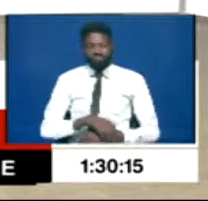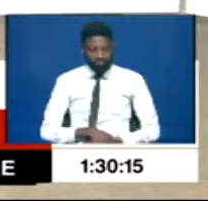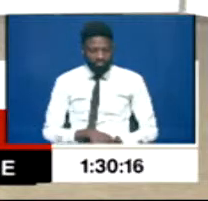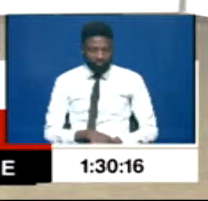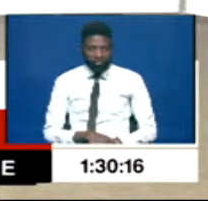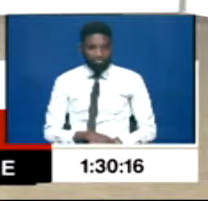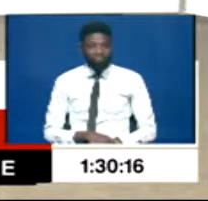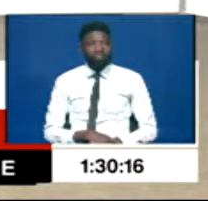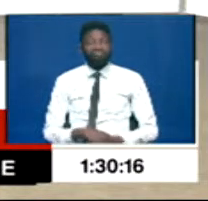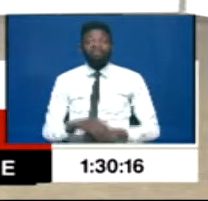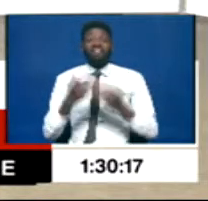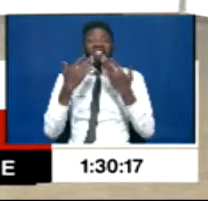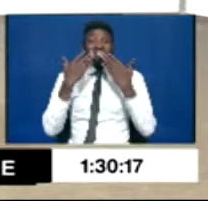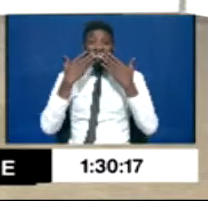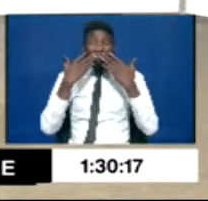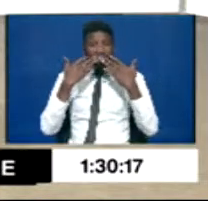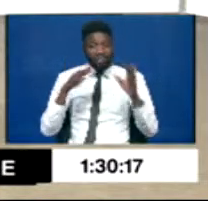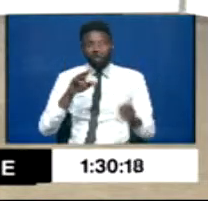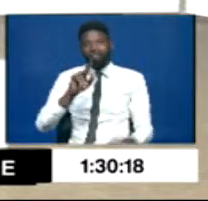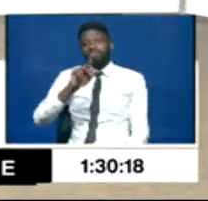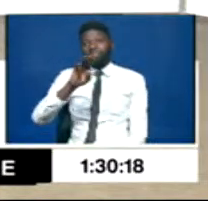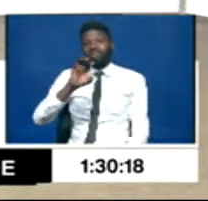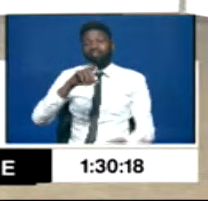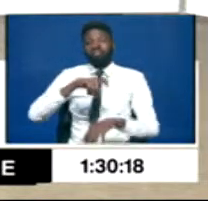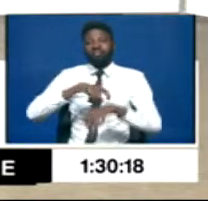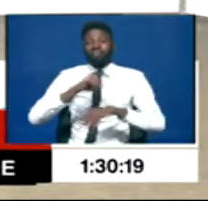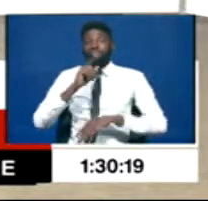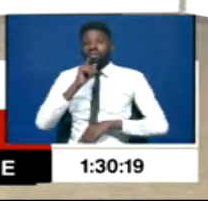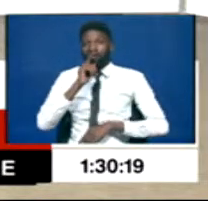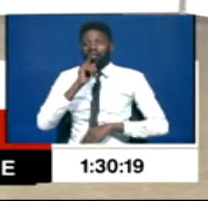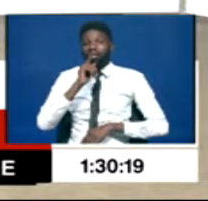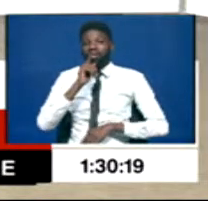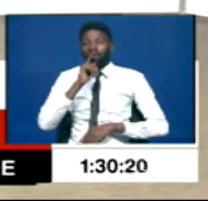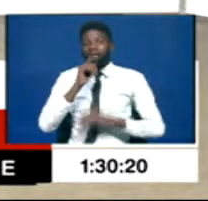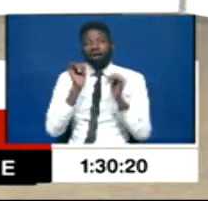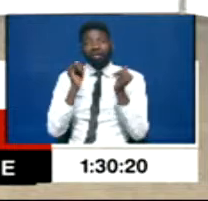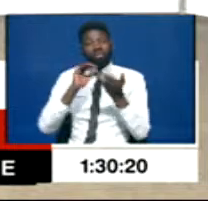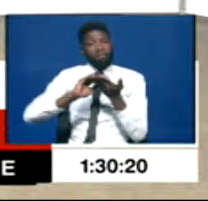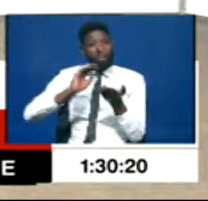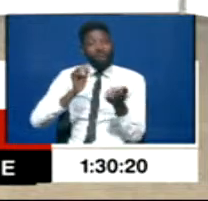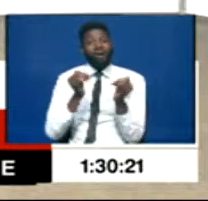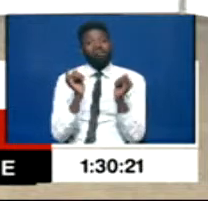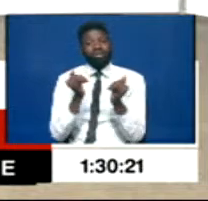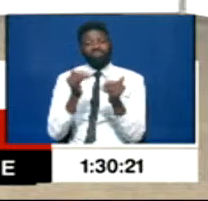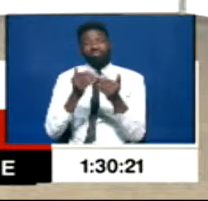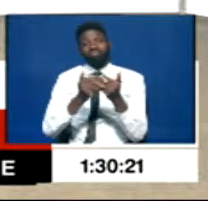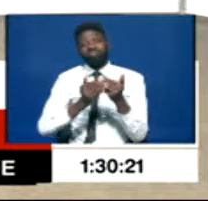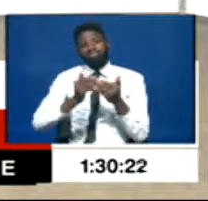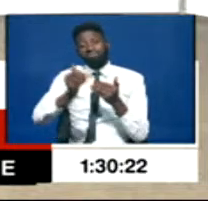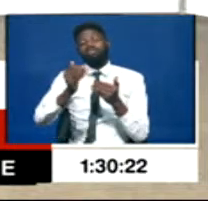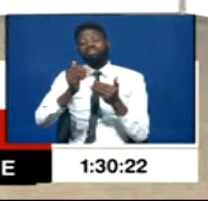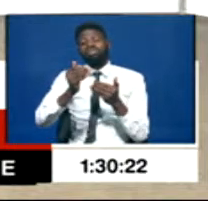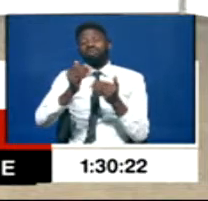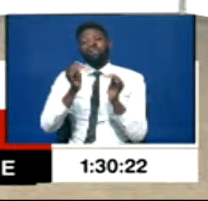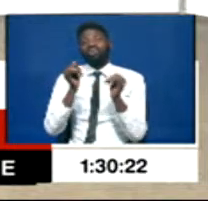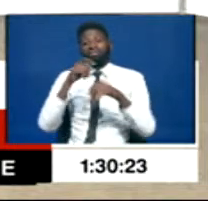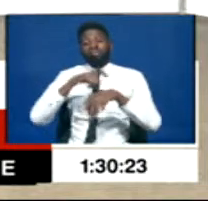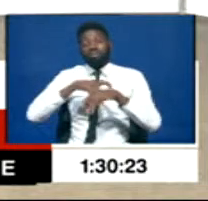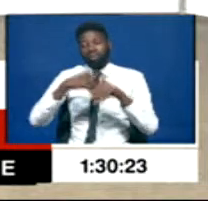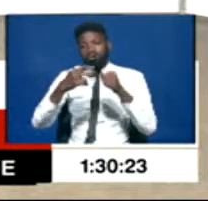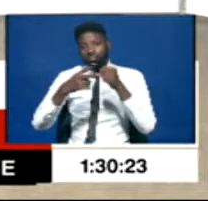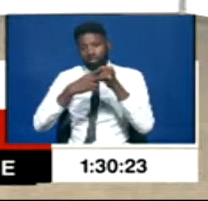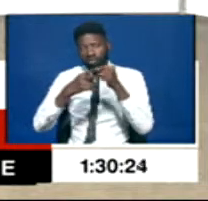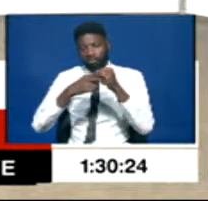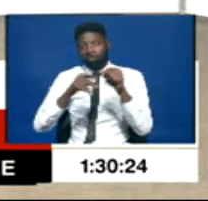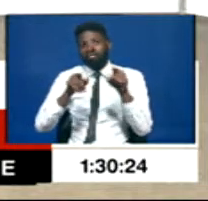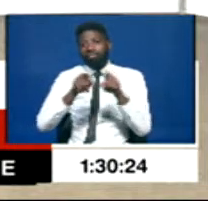That's all the time we had for KBC Lunchtime News. Of course, more news in our subsequent bulletin at 7 and also at 9.